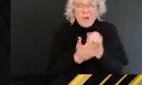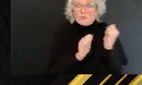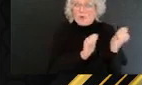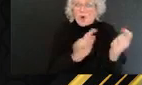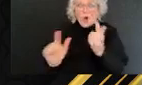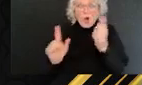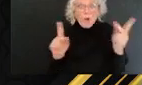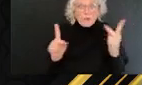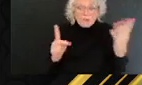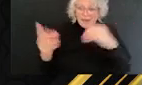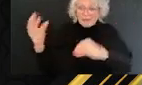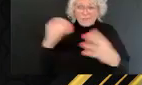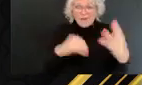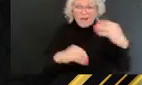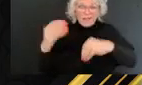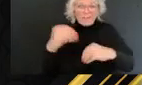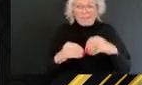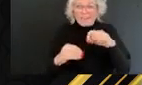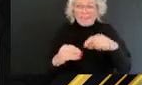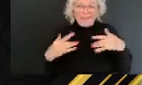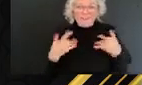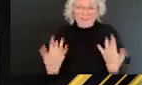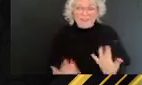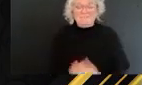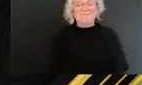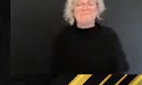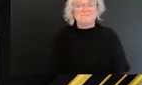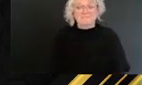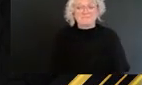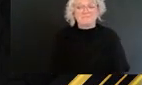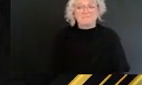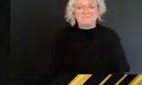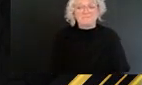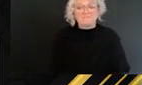everyone engage in the most accessible way for them.